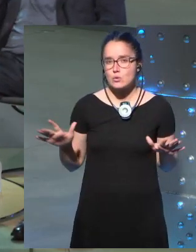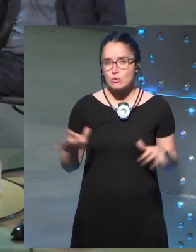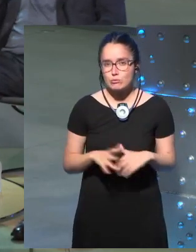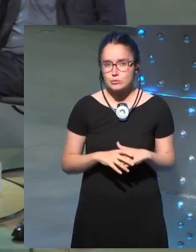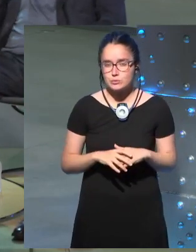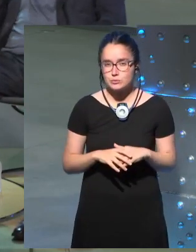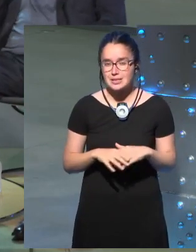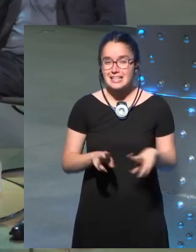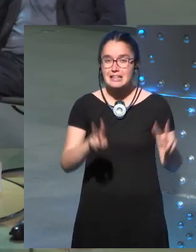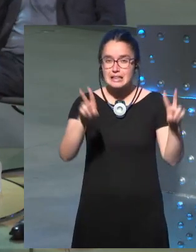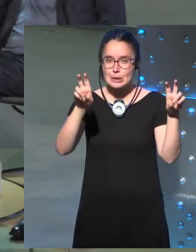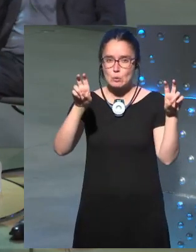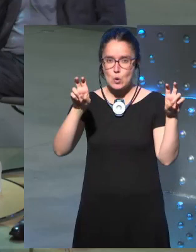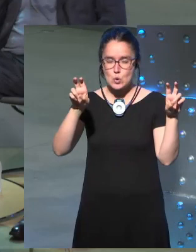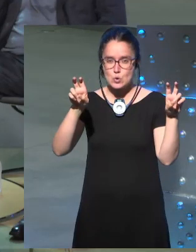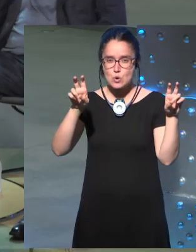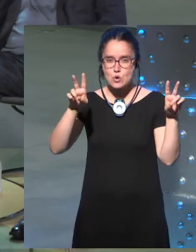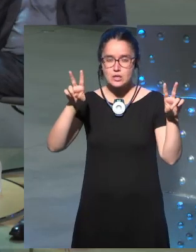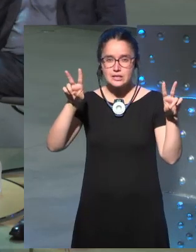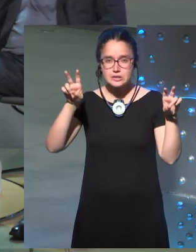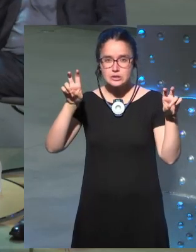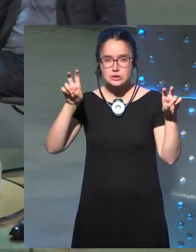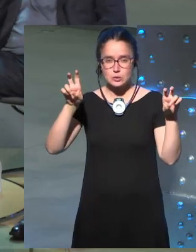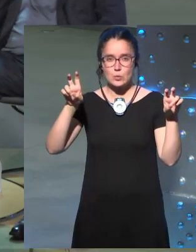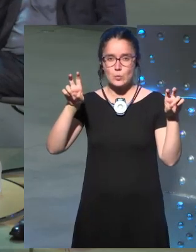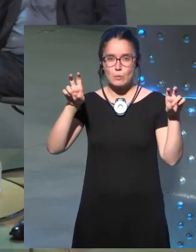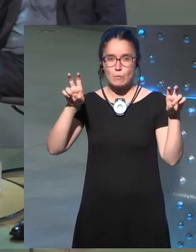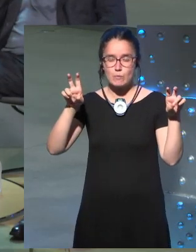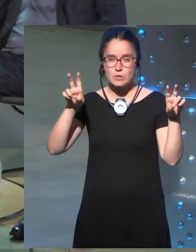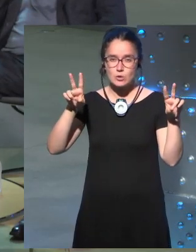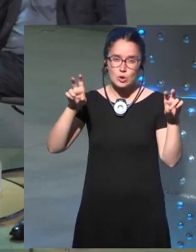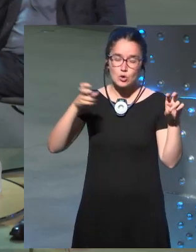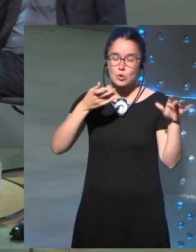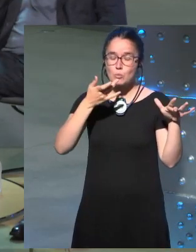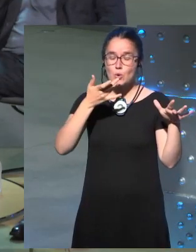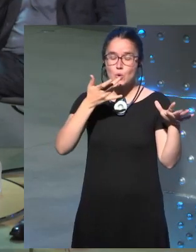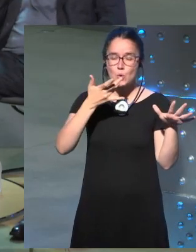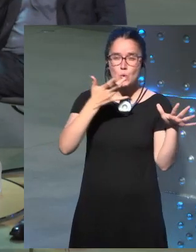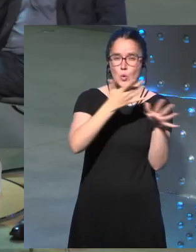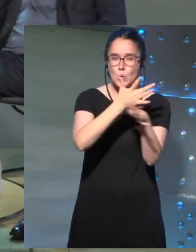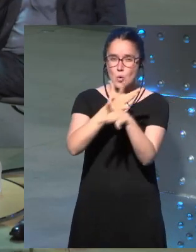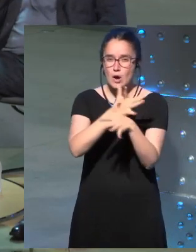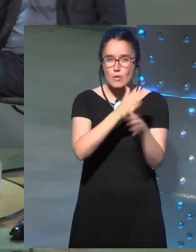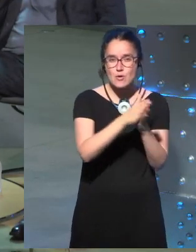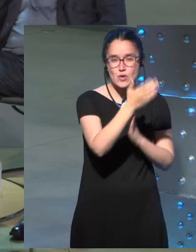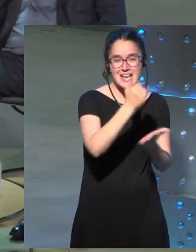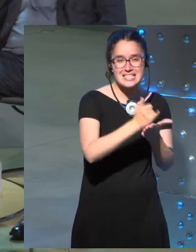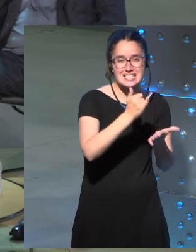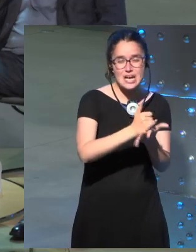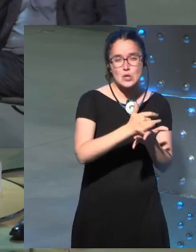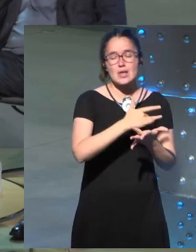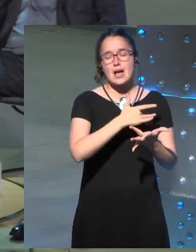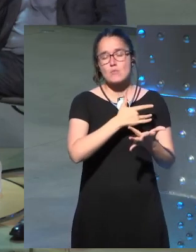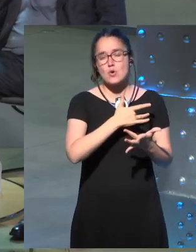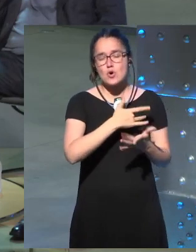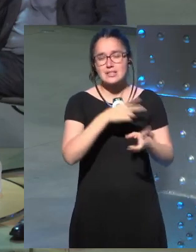the title is a play on a Murakami essay about